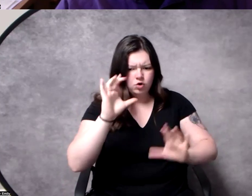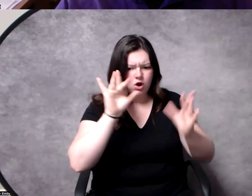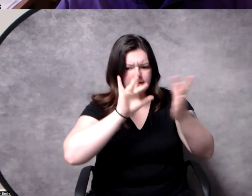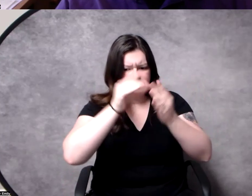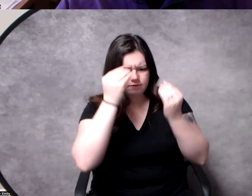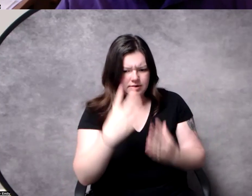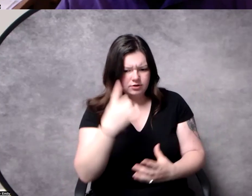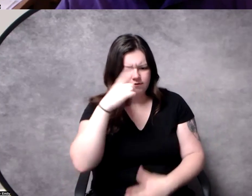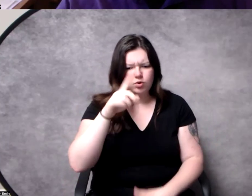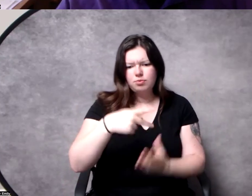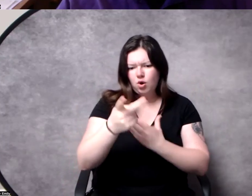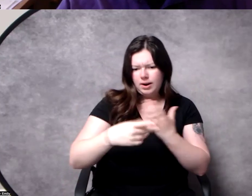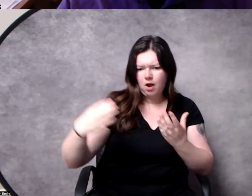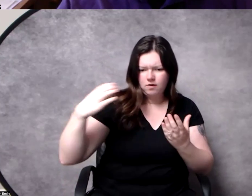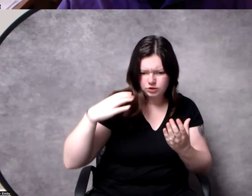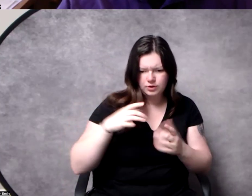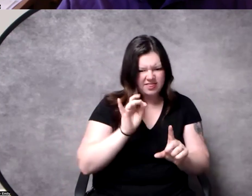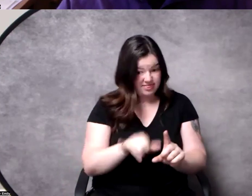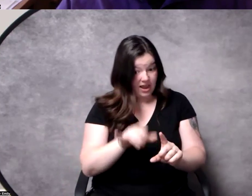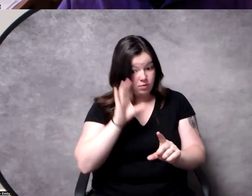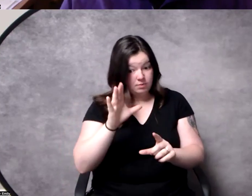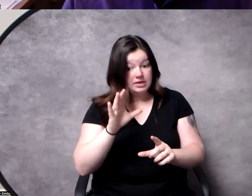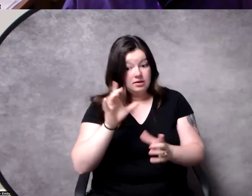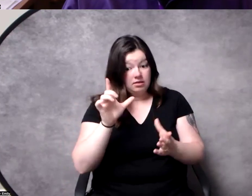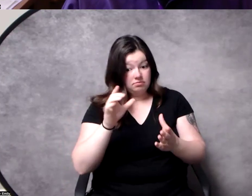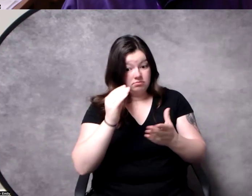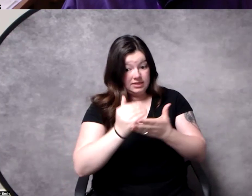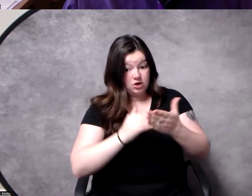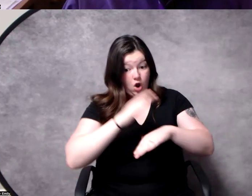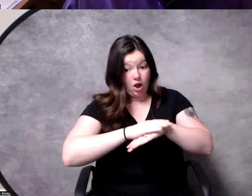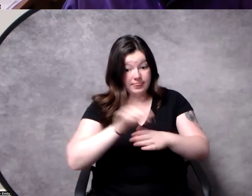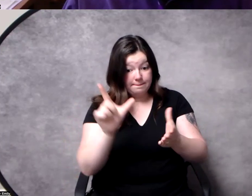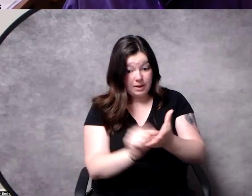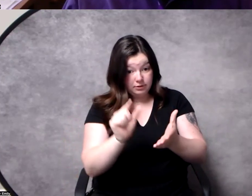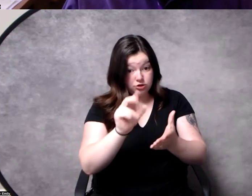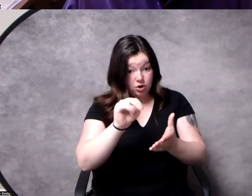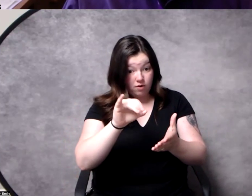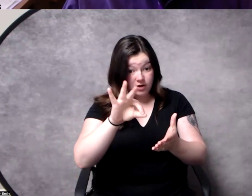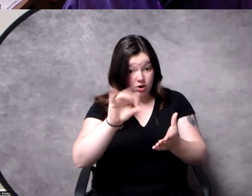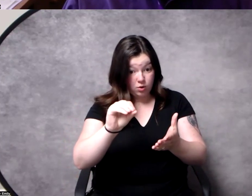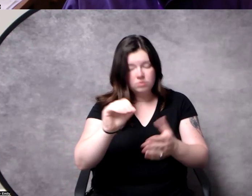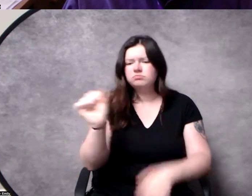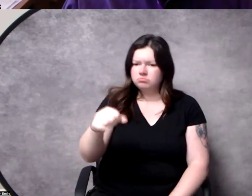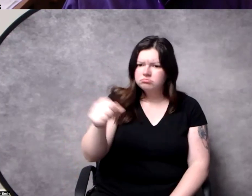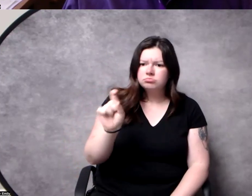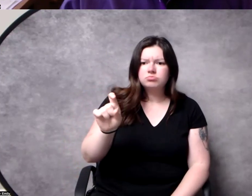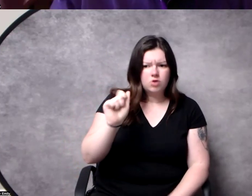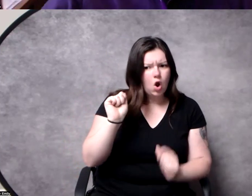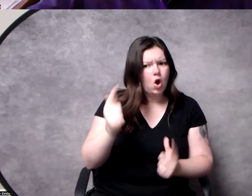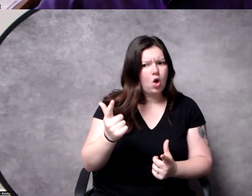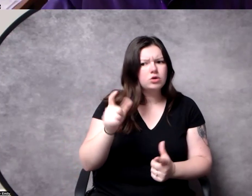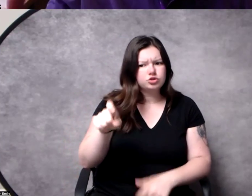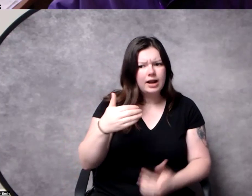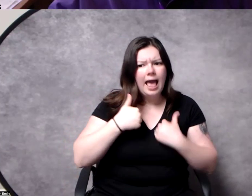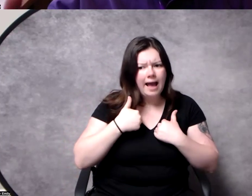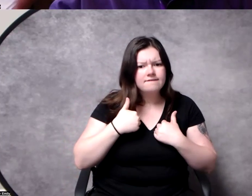this actually be listed on the published NOFO? All NOFOs should have a program officer. Normally, you'll have